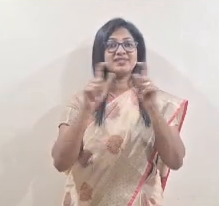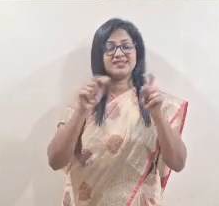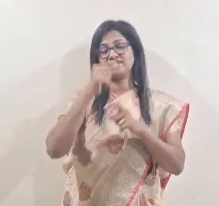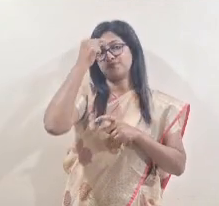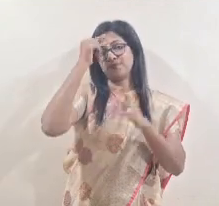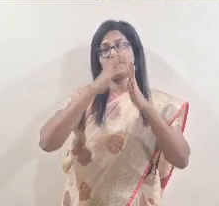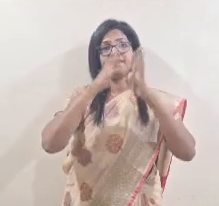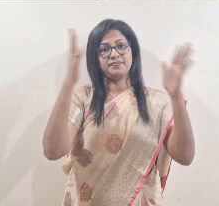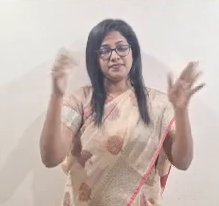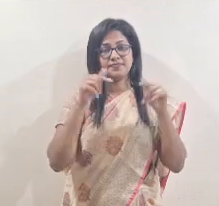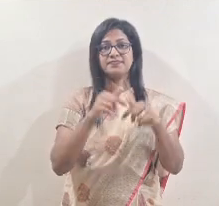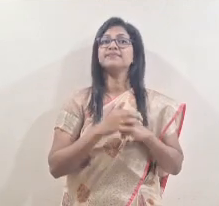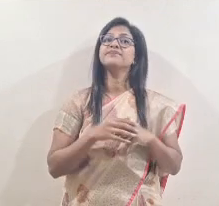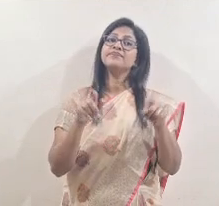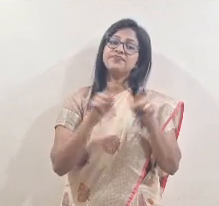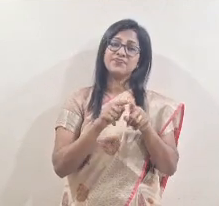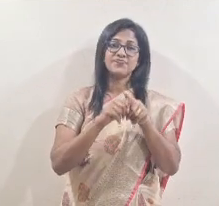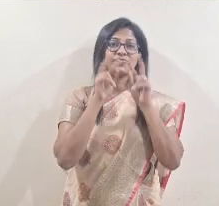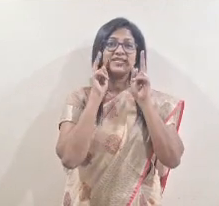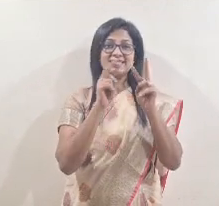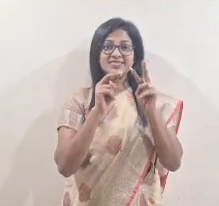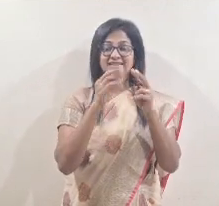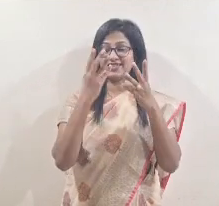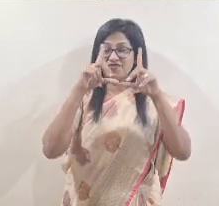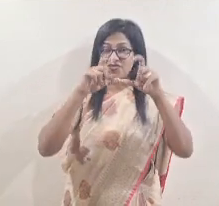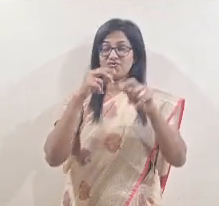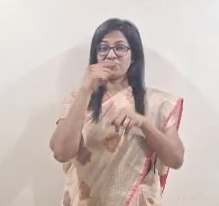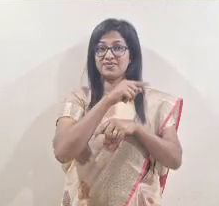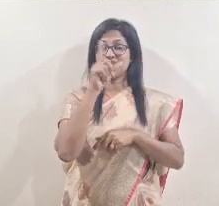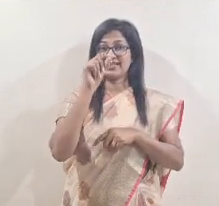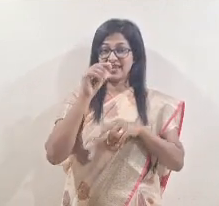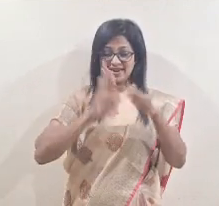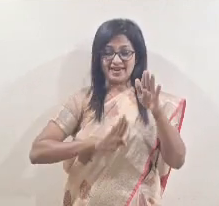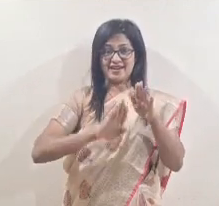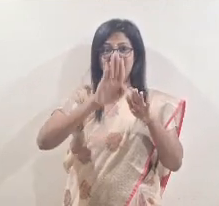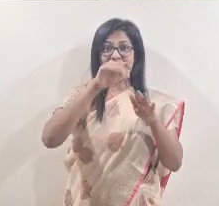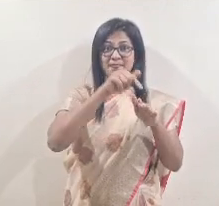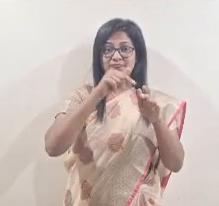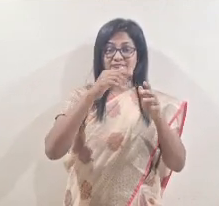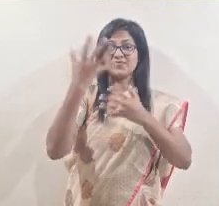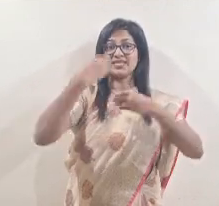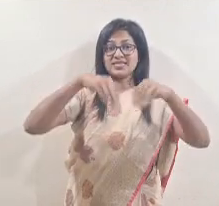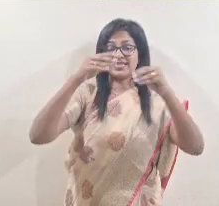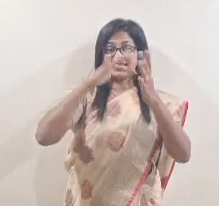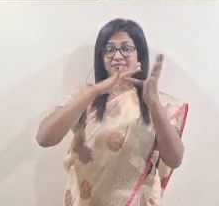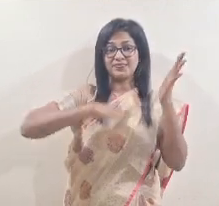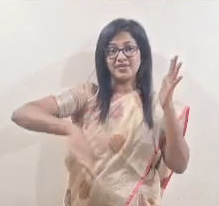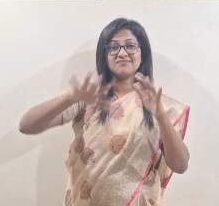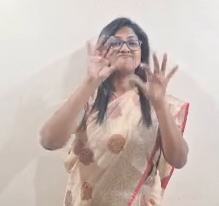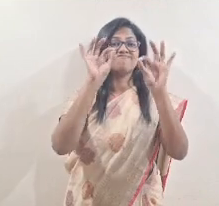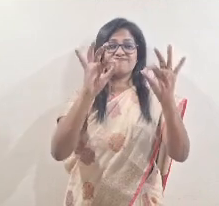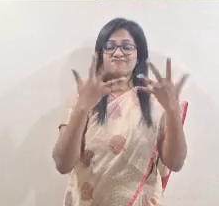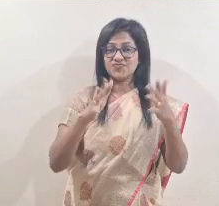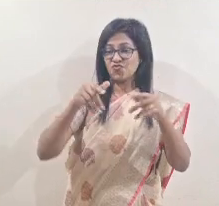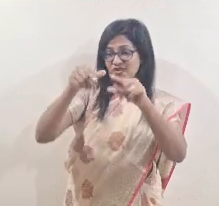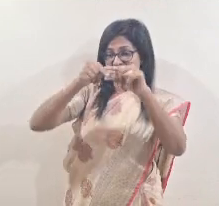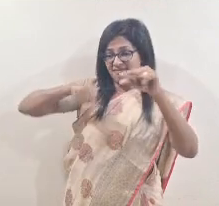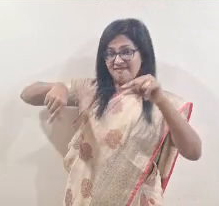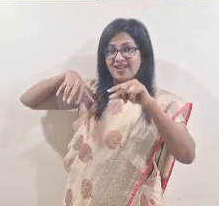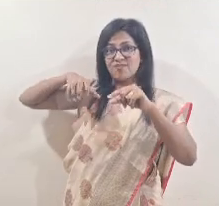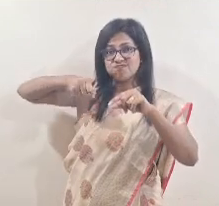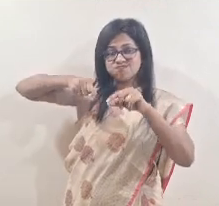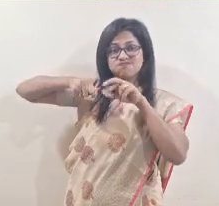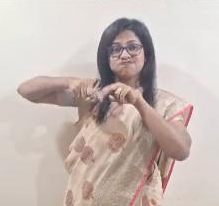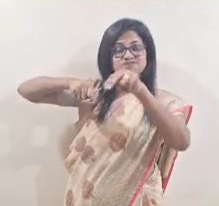issue. And also, as you can see in figure 10, the ramps that they have in the markets are improper, and there's no railing. And